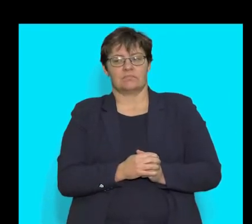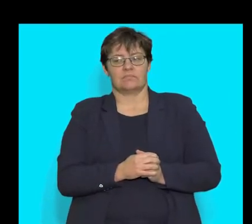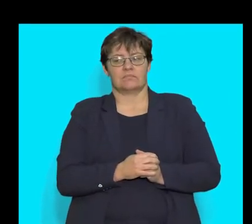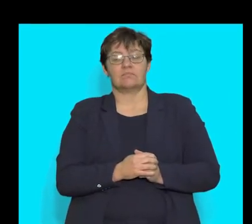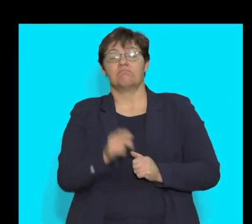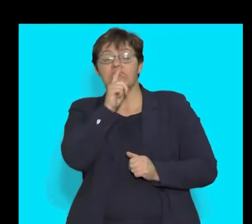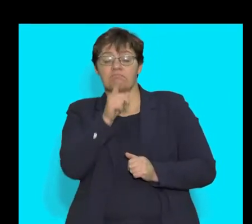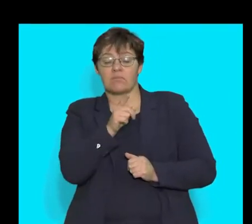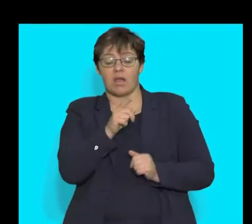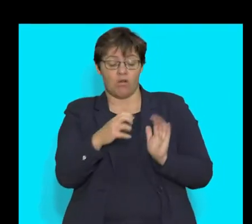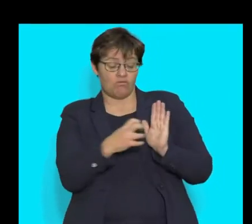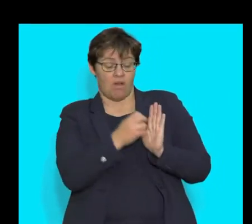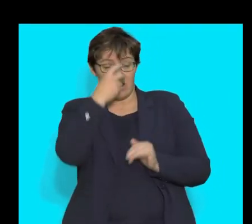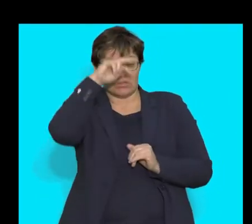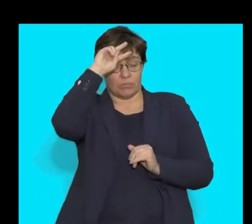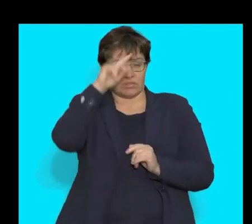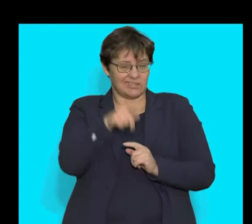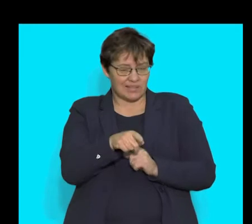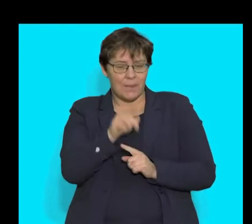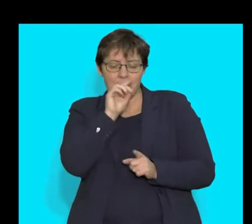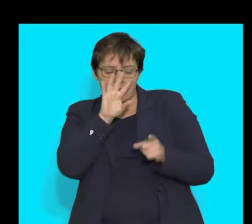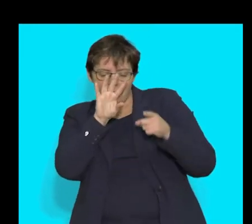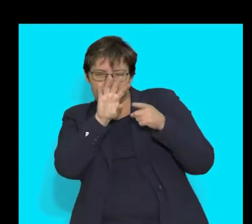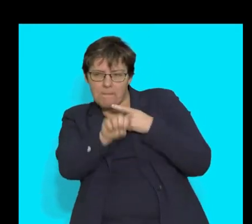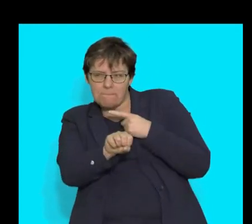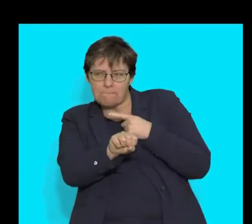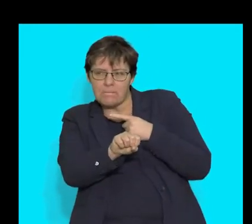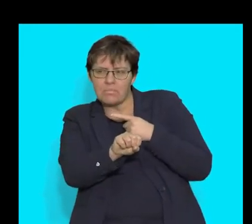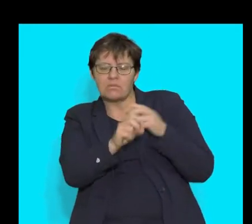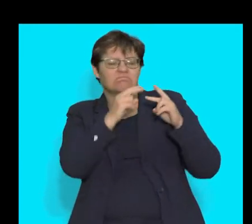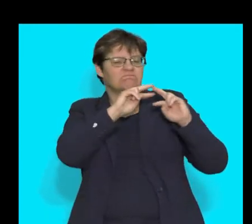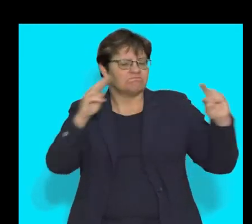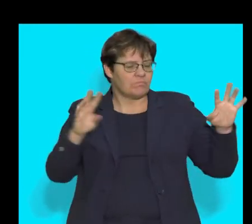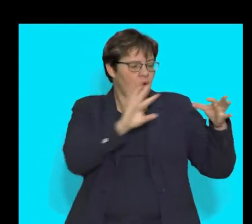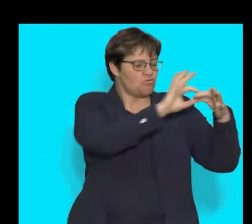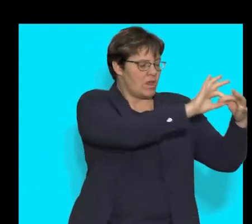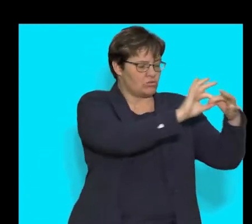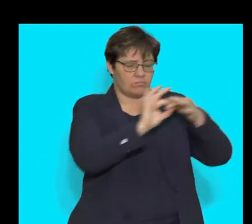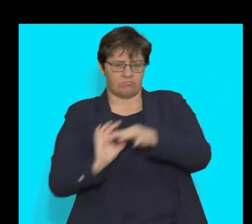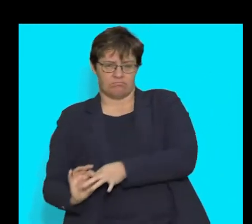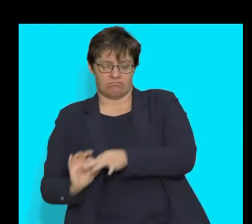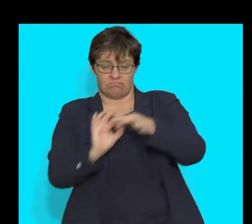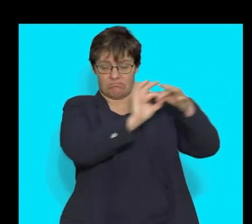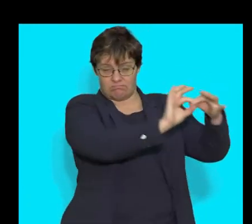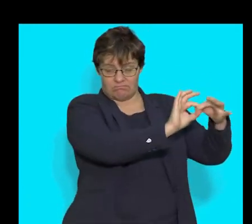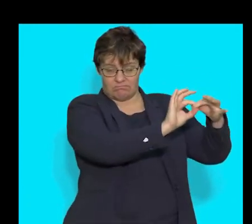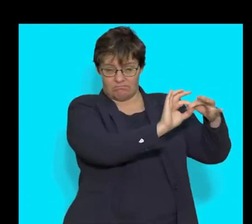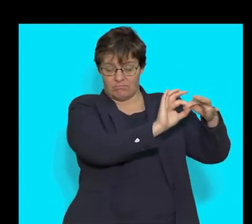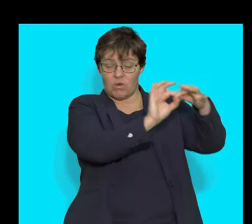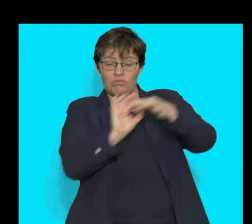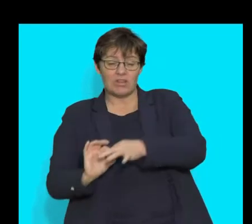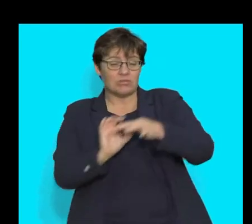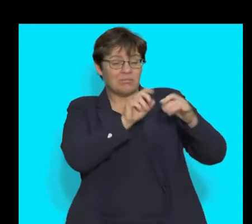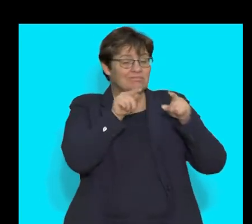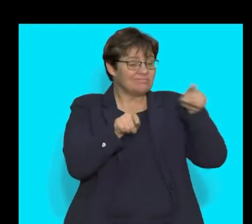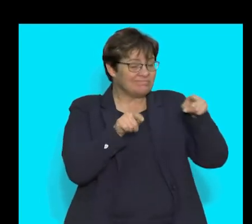So when we interpret graphs, it's about recognizing what the type of relationship is. And the type of